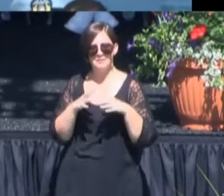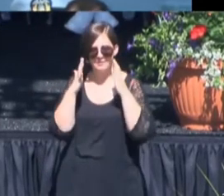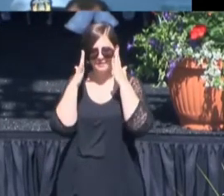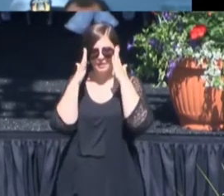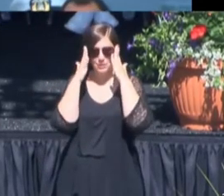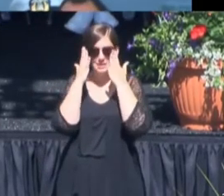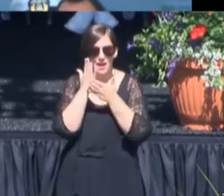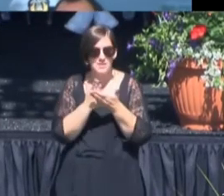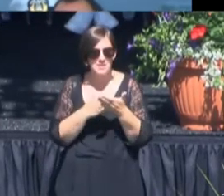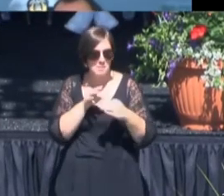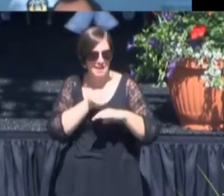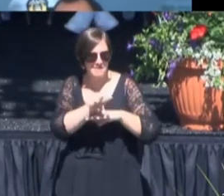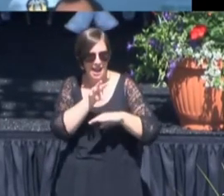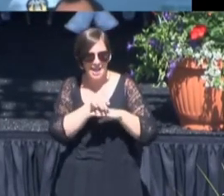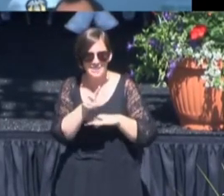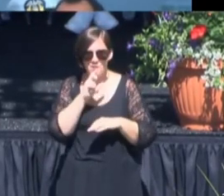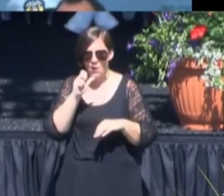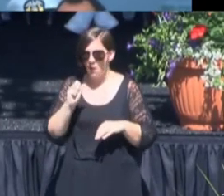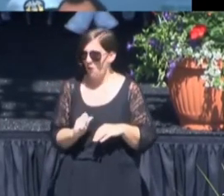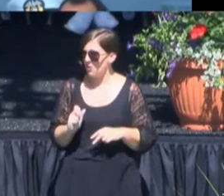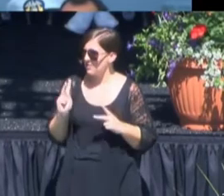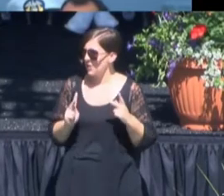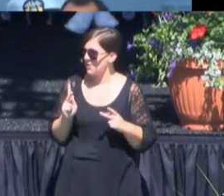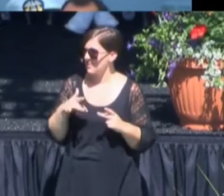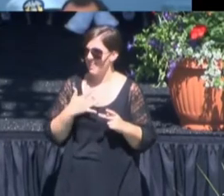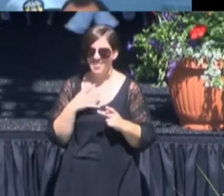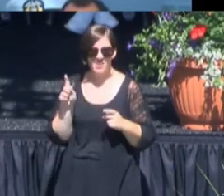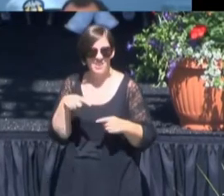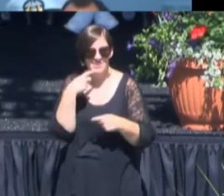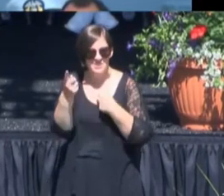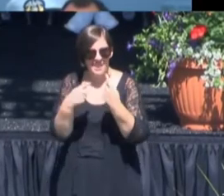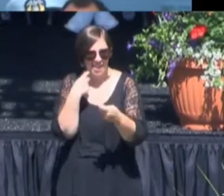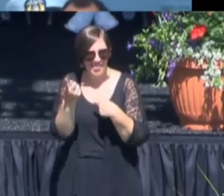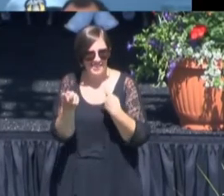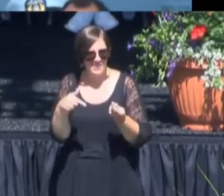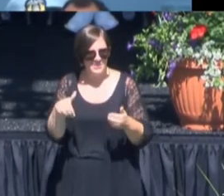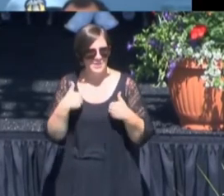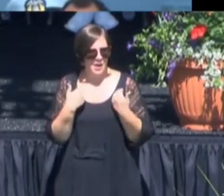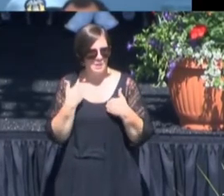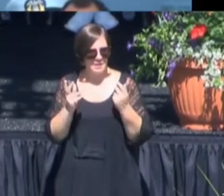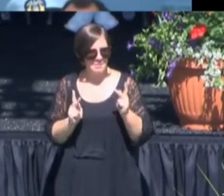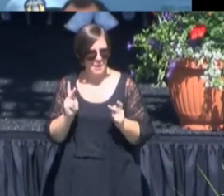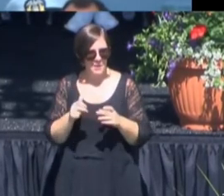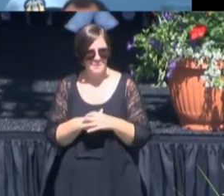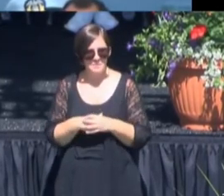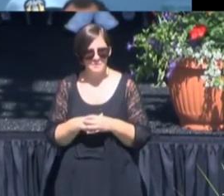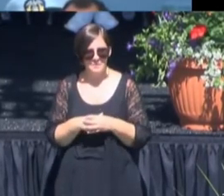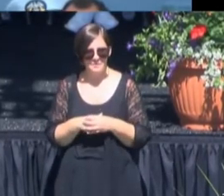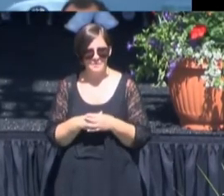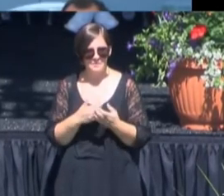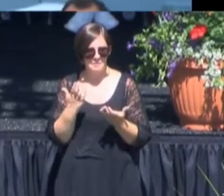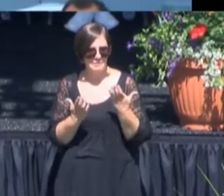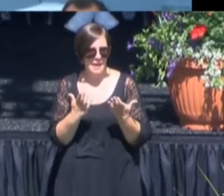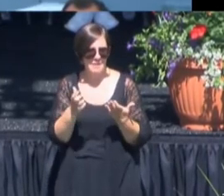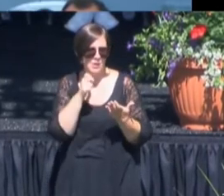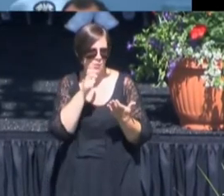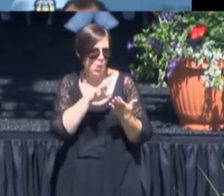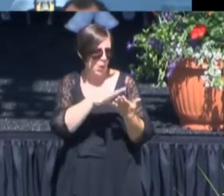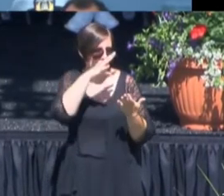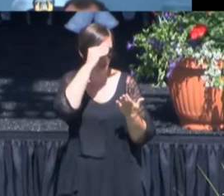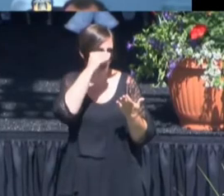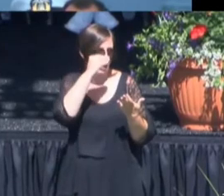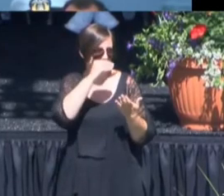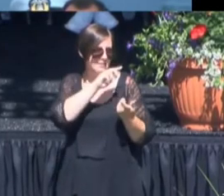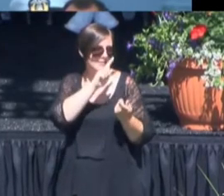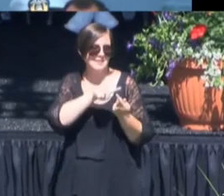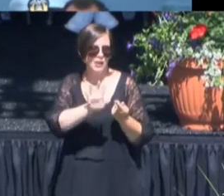of advice all of us old folks feel like we have to pass on to young people. You may not learn better than by your own